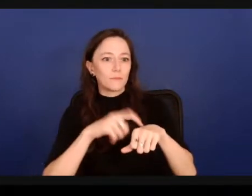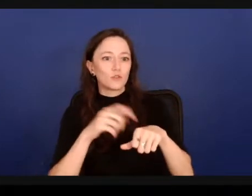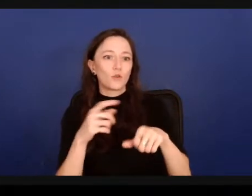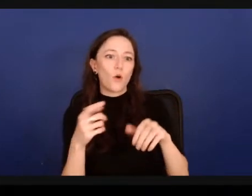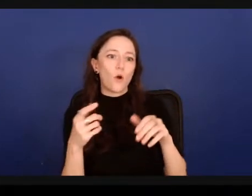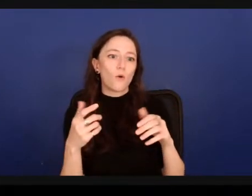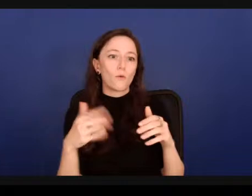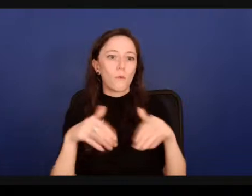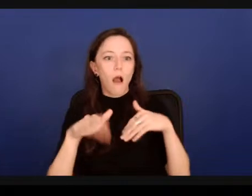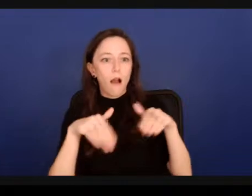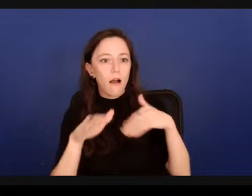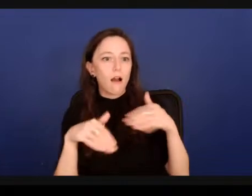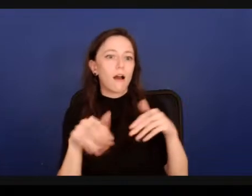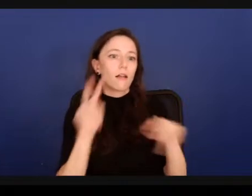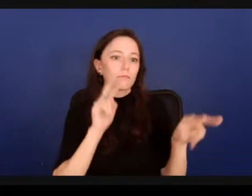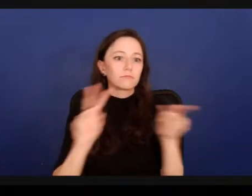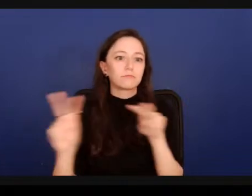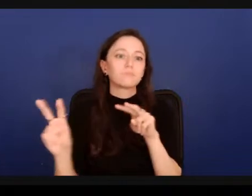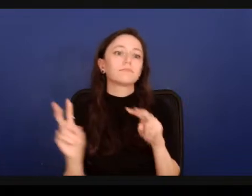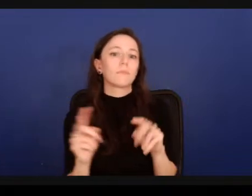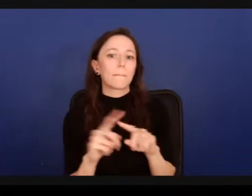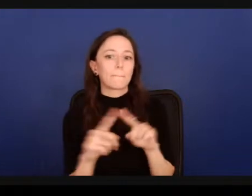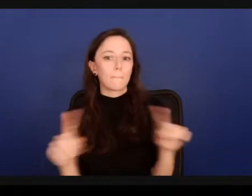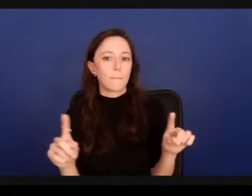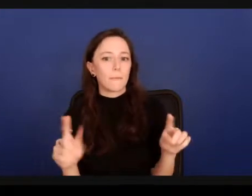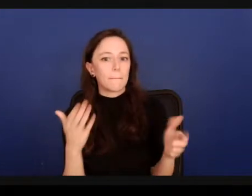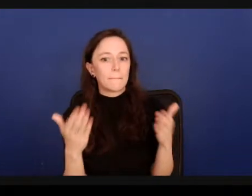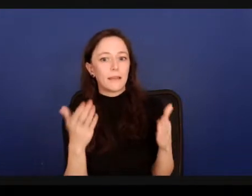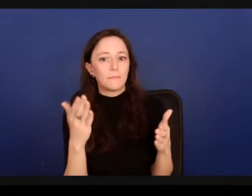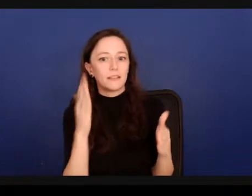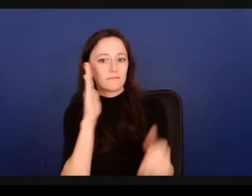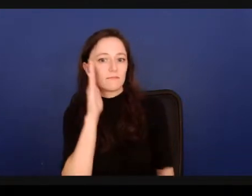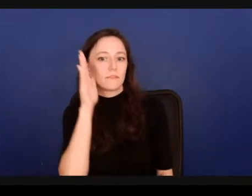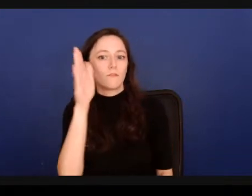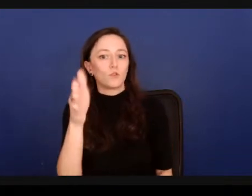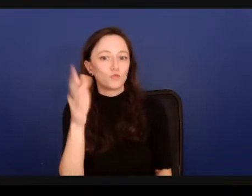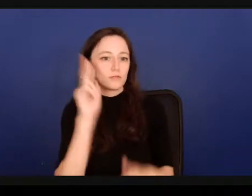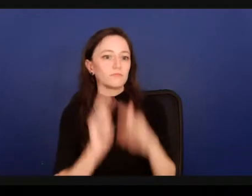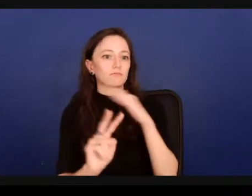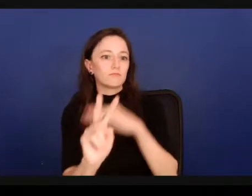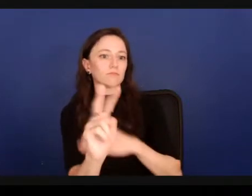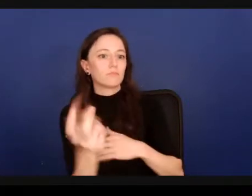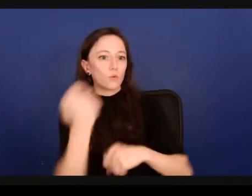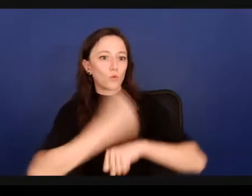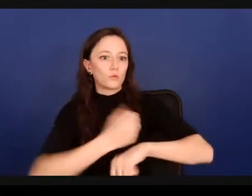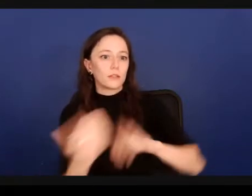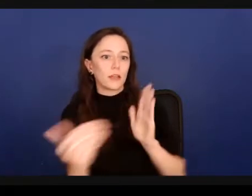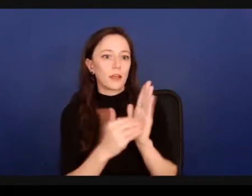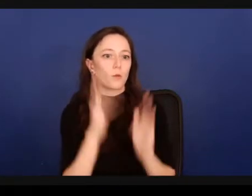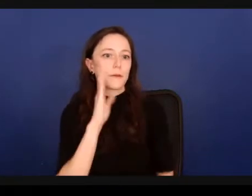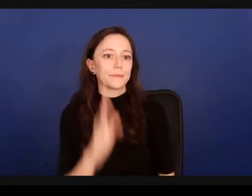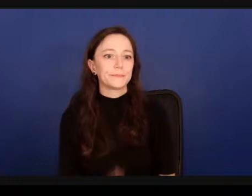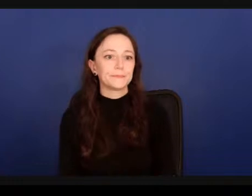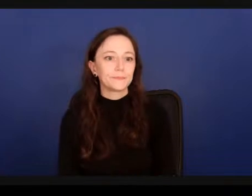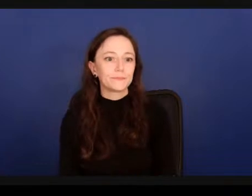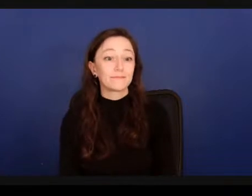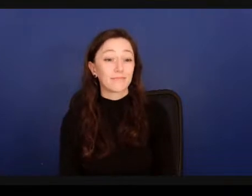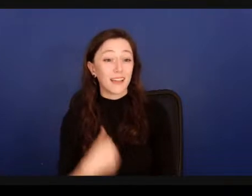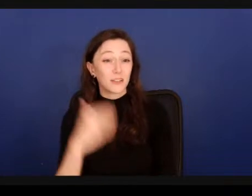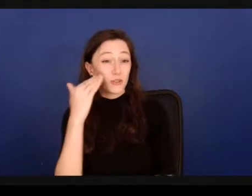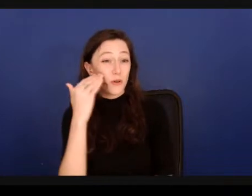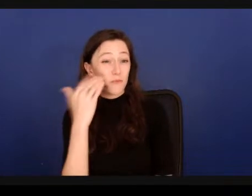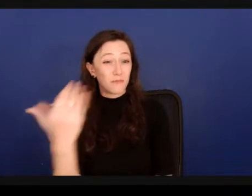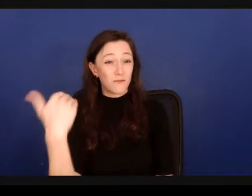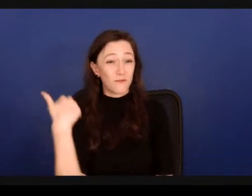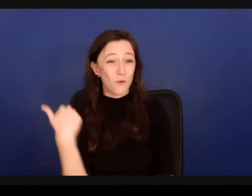to seismicity and closing the roads once even the entire Chinook Critters Road was closed. And